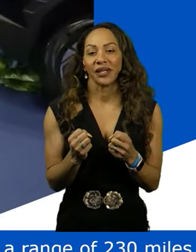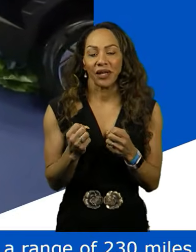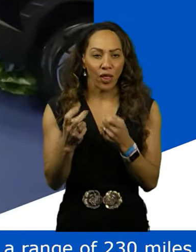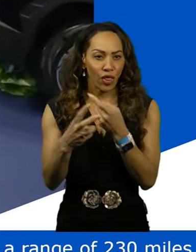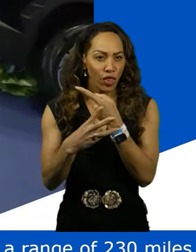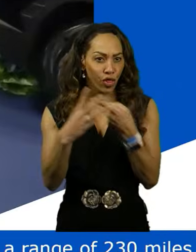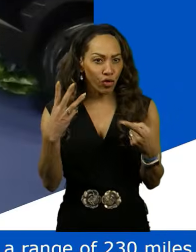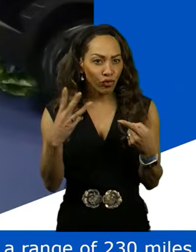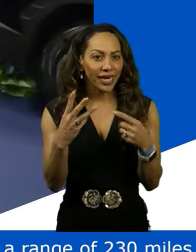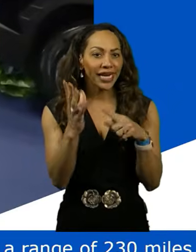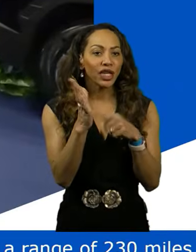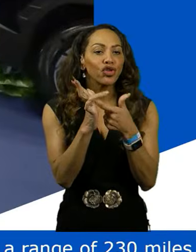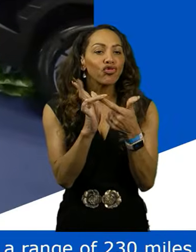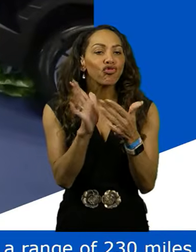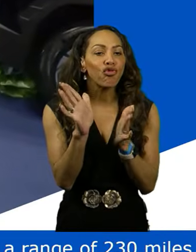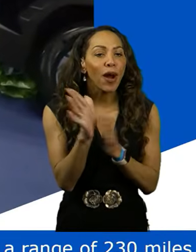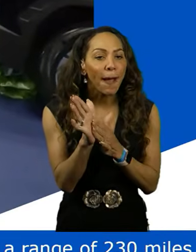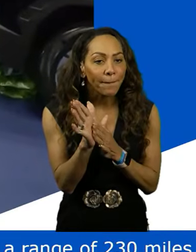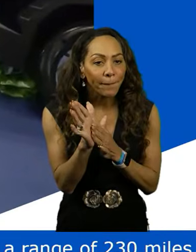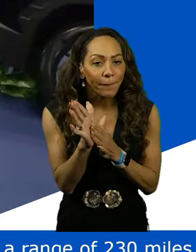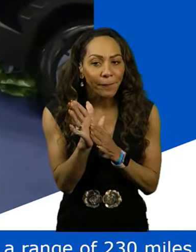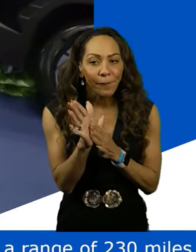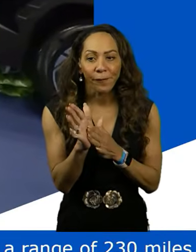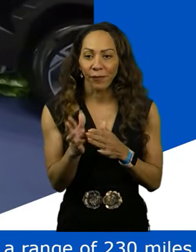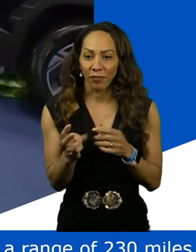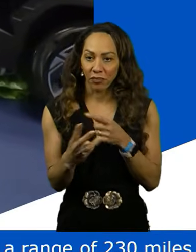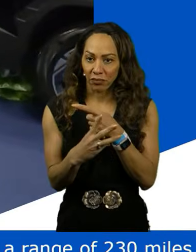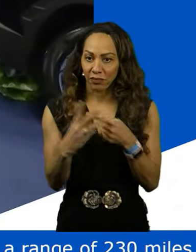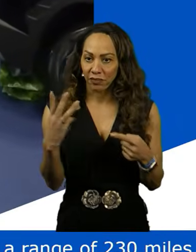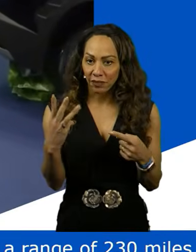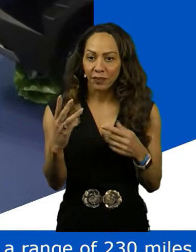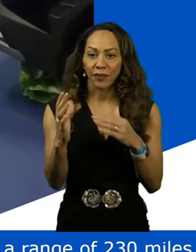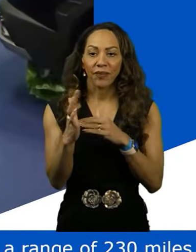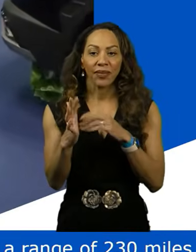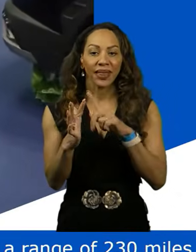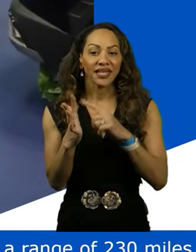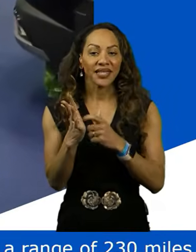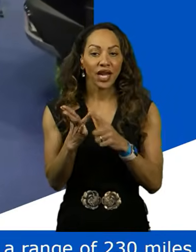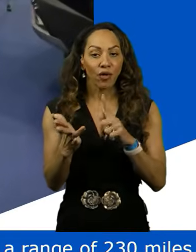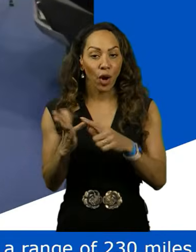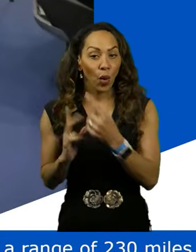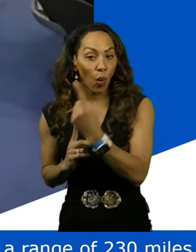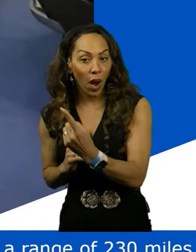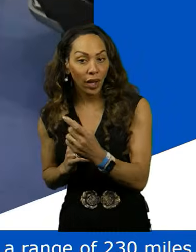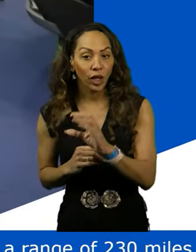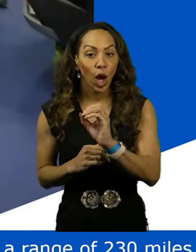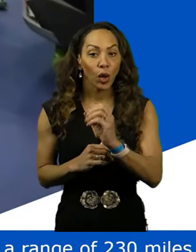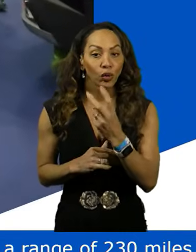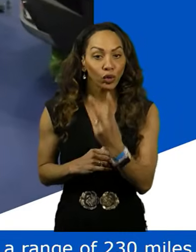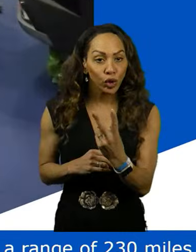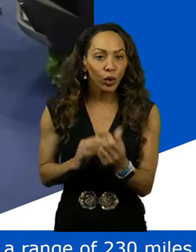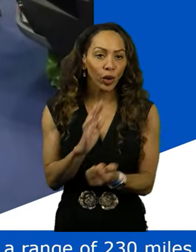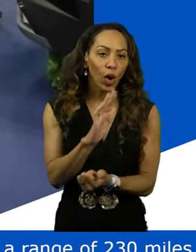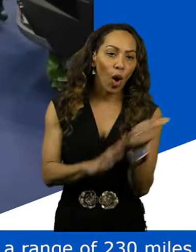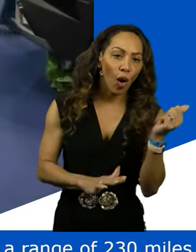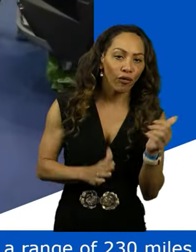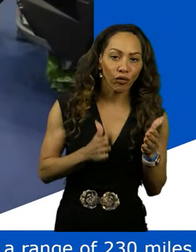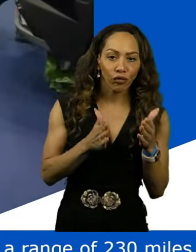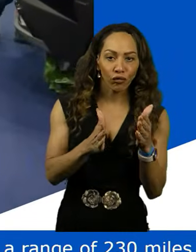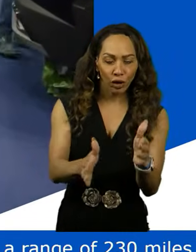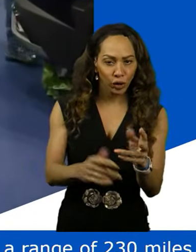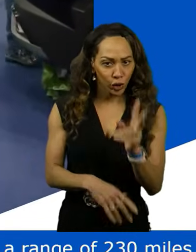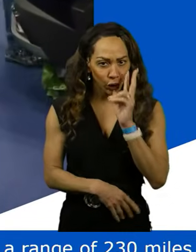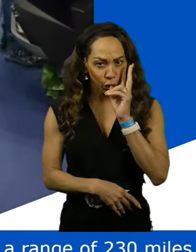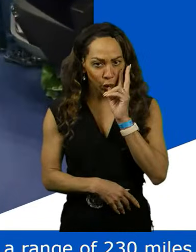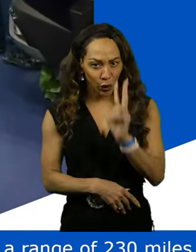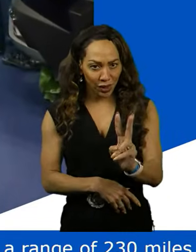the rugged off-road looking Cross model. Now, I mentioned this electric car. The charging port is actually here in the nose. Really easy